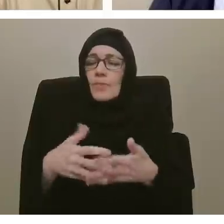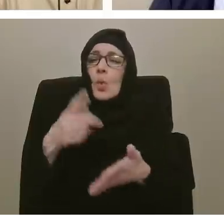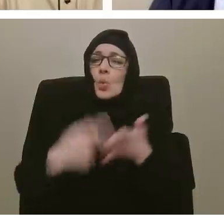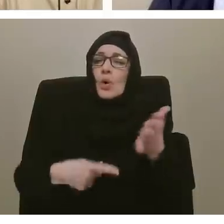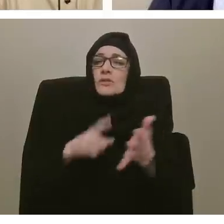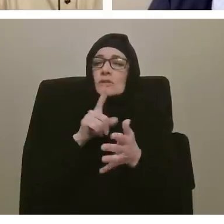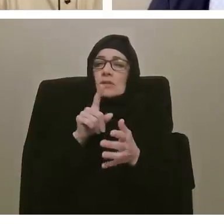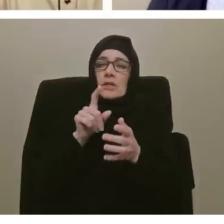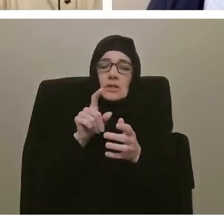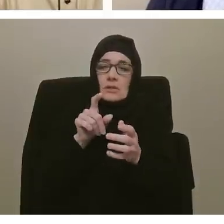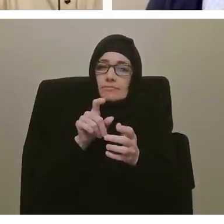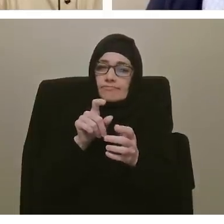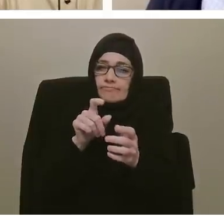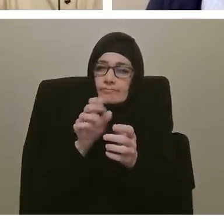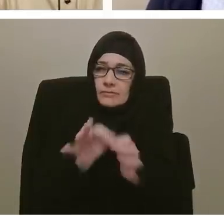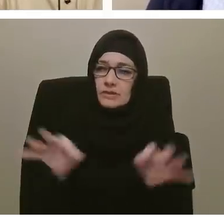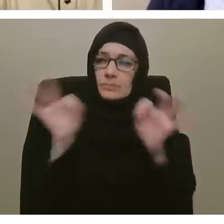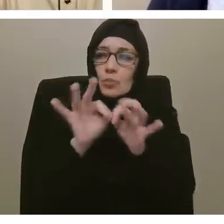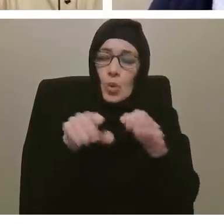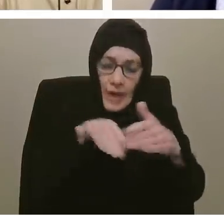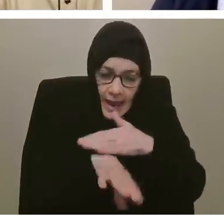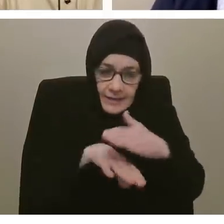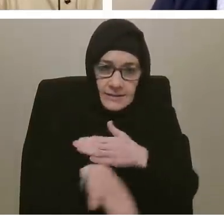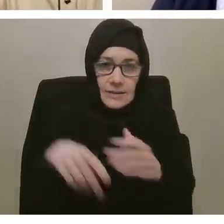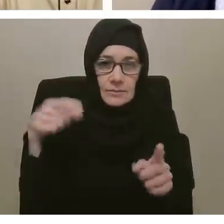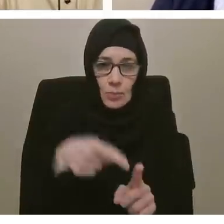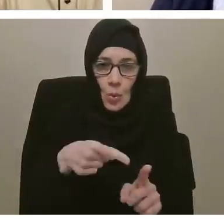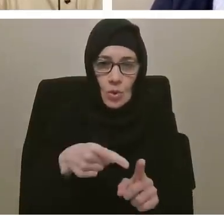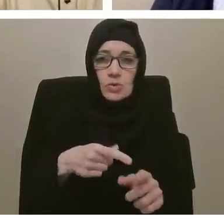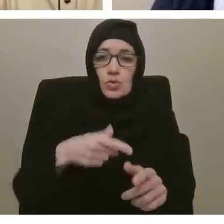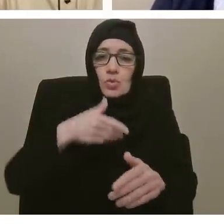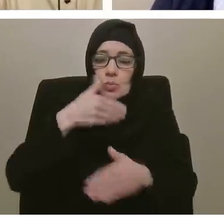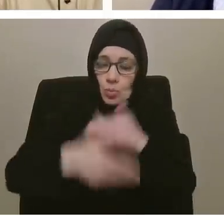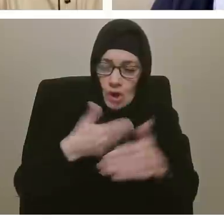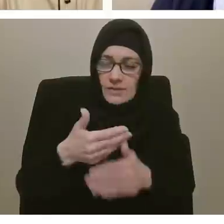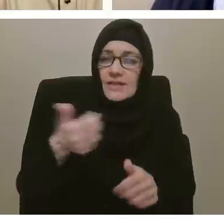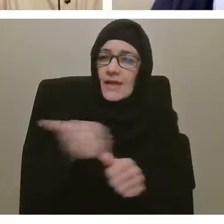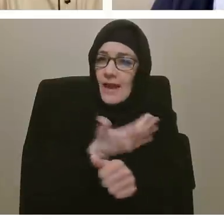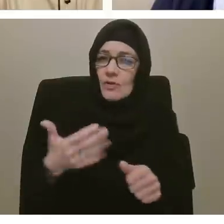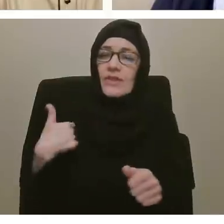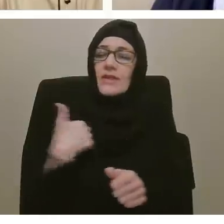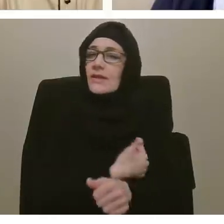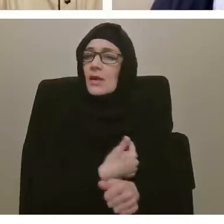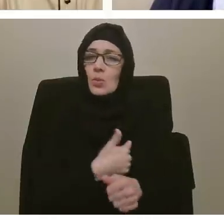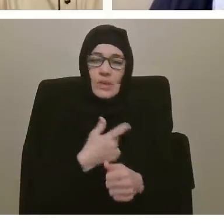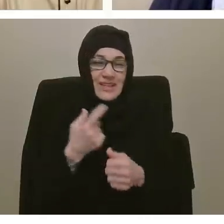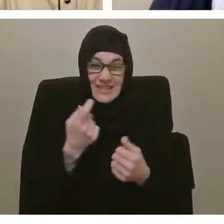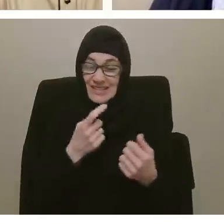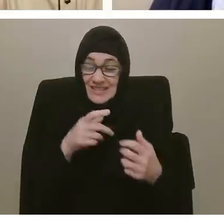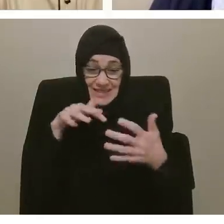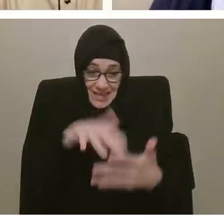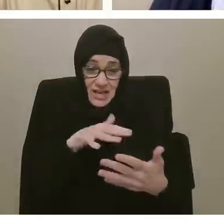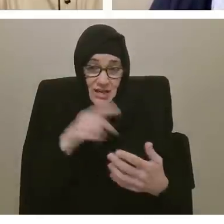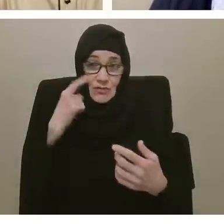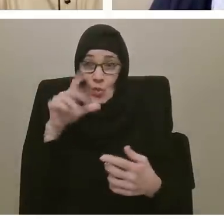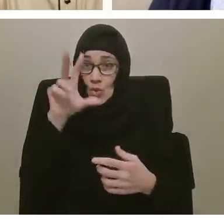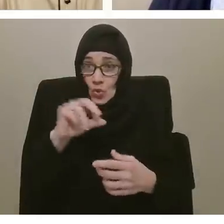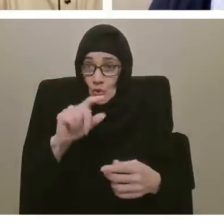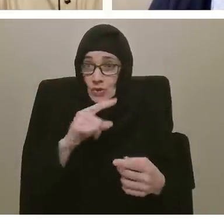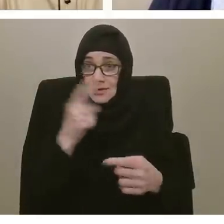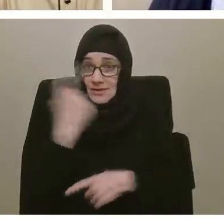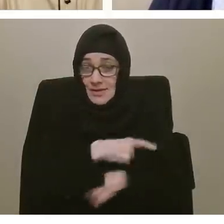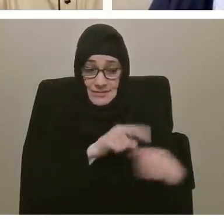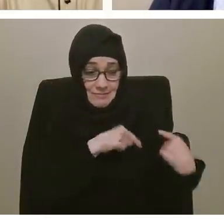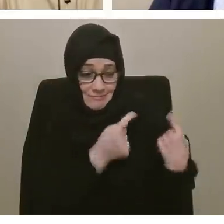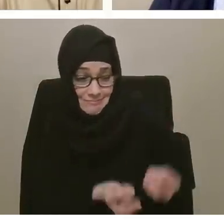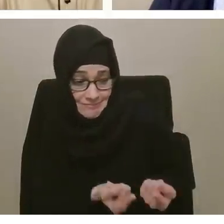access point to process everything we've just studied over the past 30 days and really,